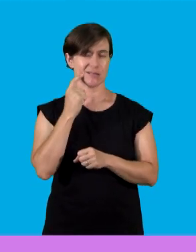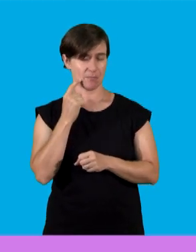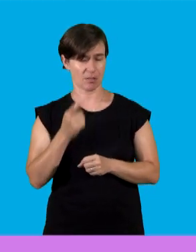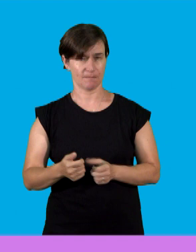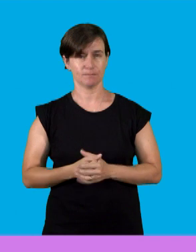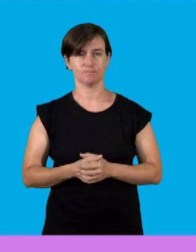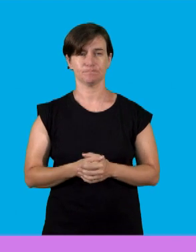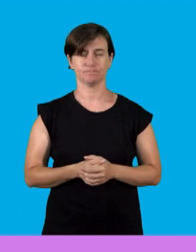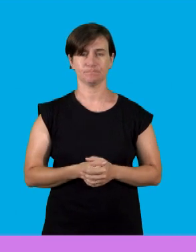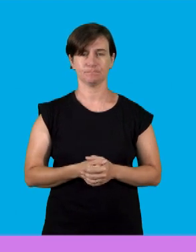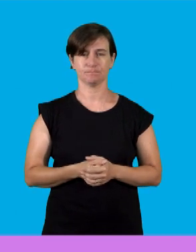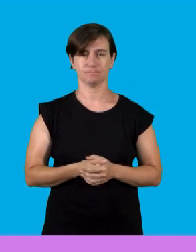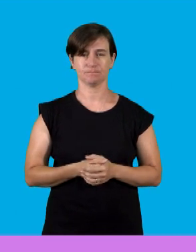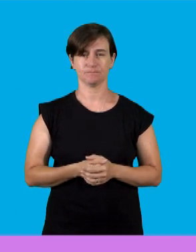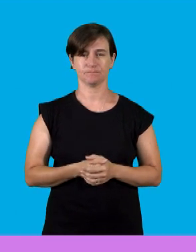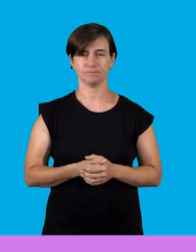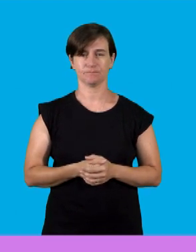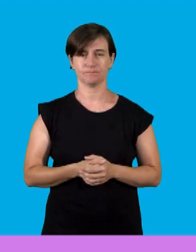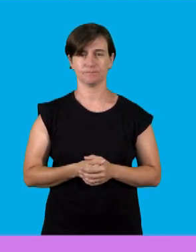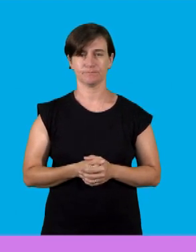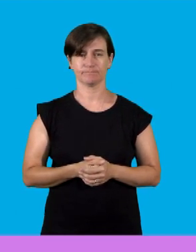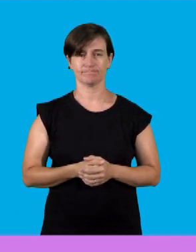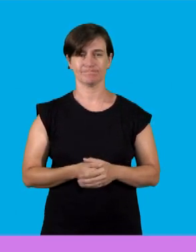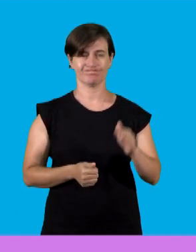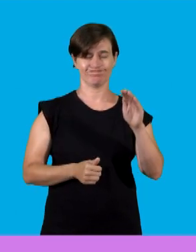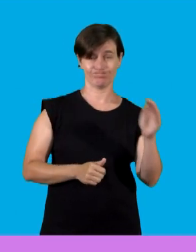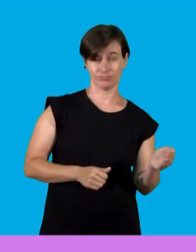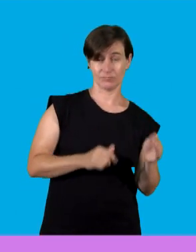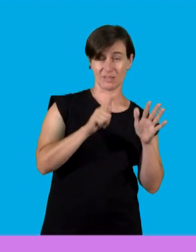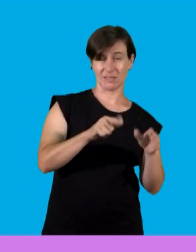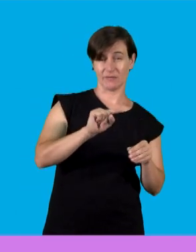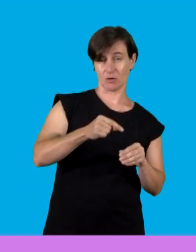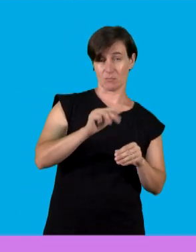this. So I'll go and I'll say